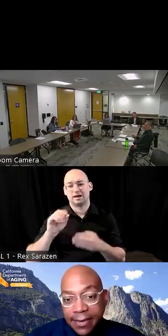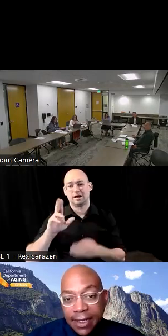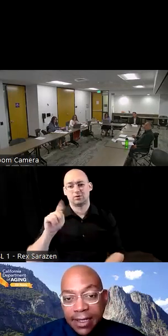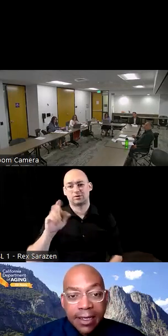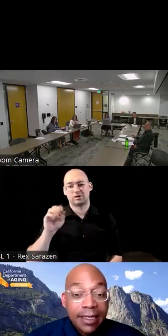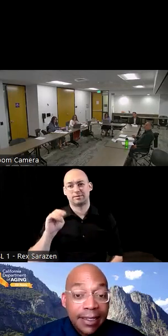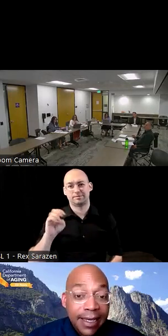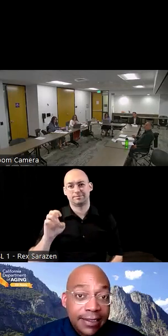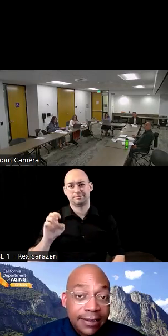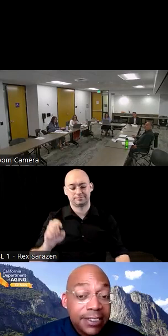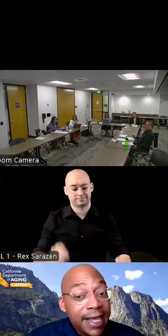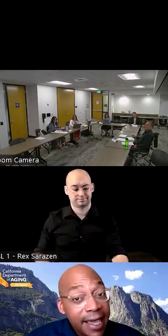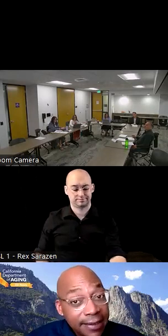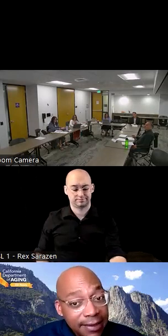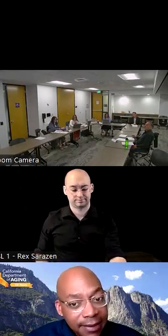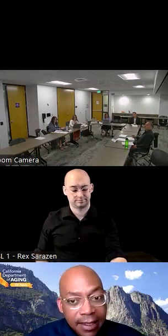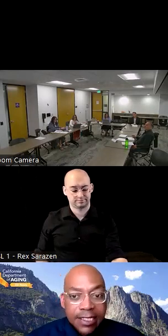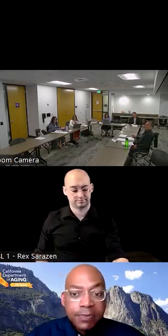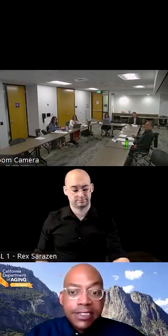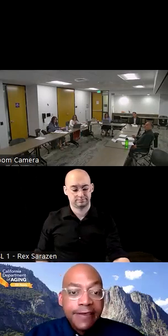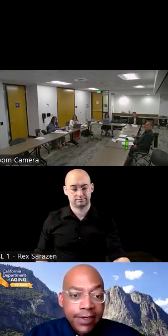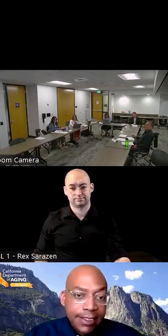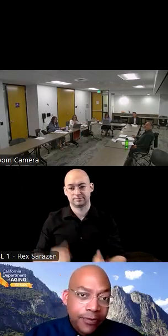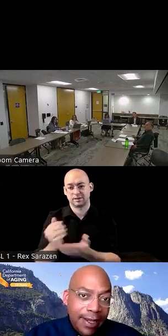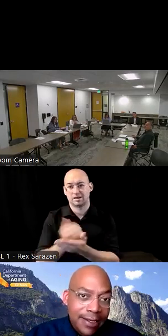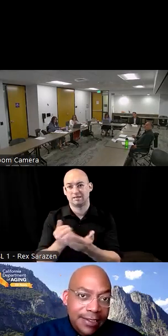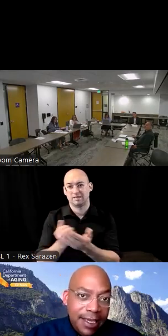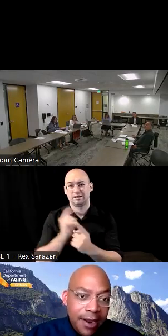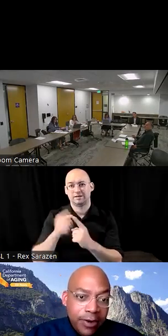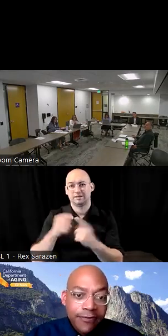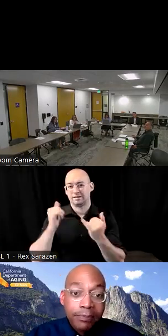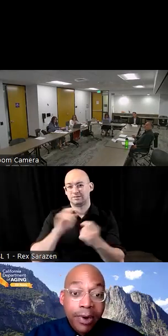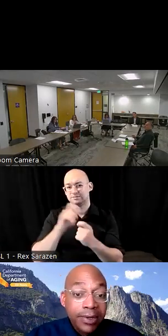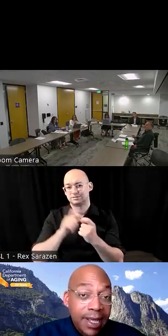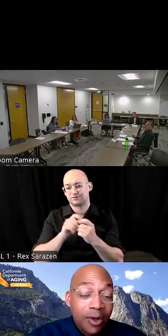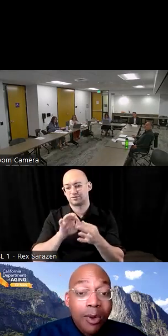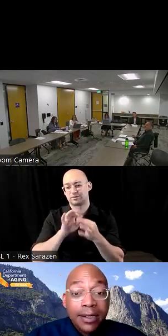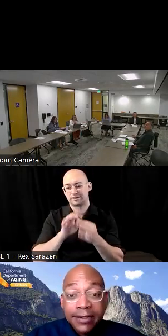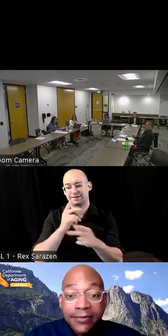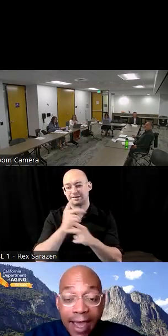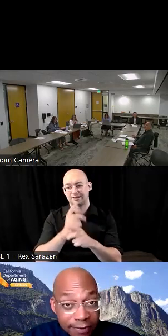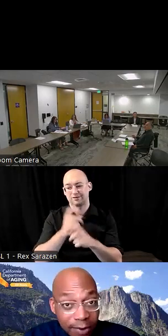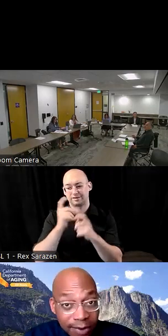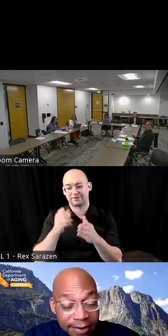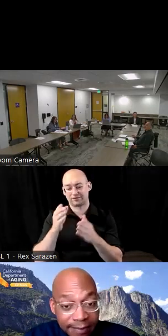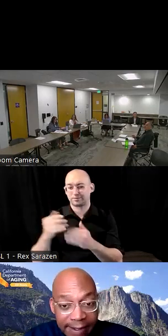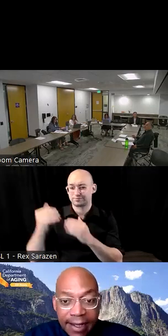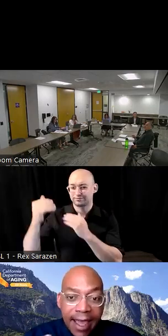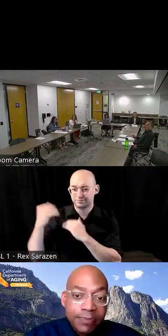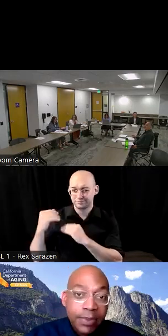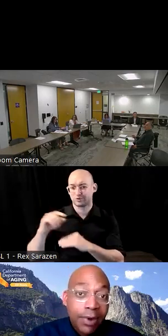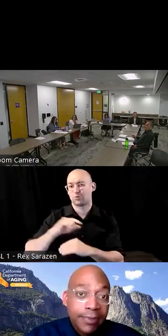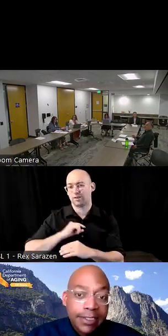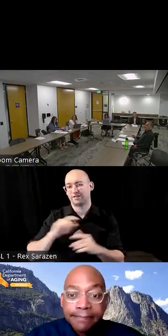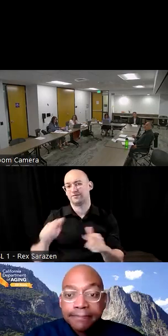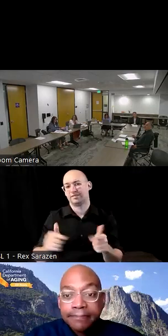data collected to date, specifically related to caregiver burden and quality of life scores,